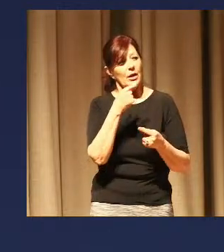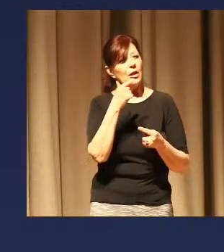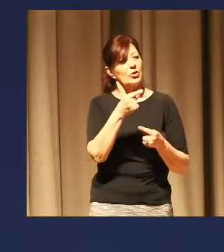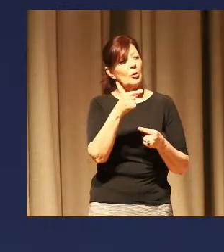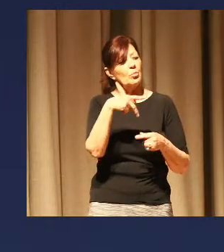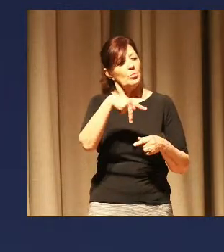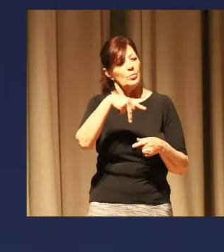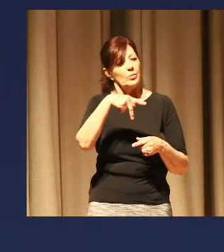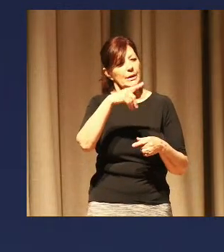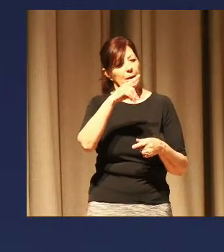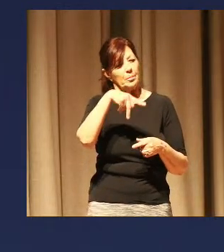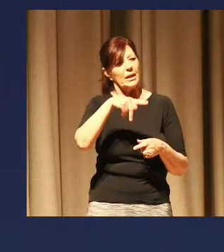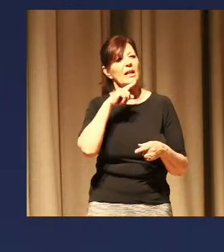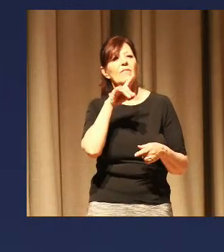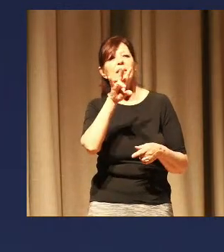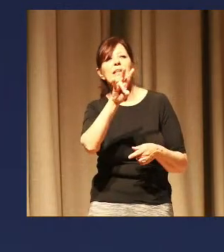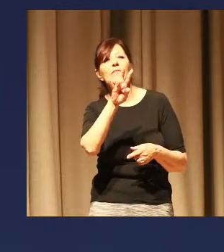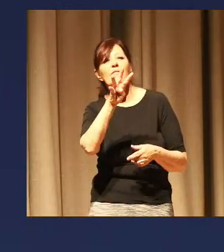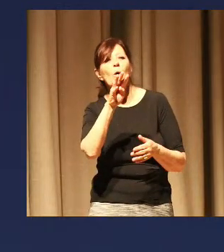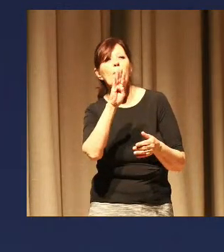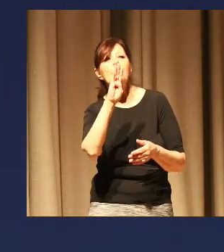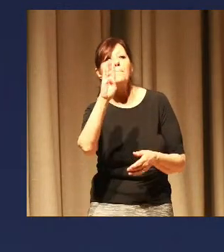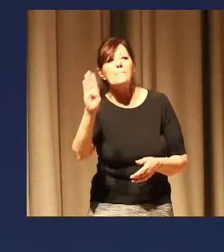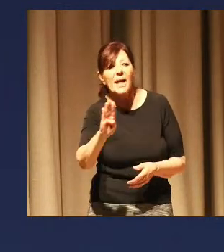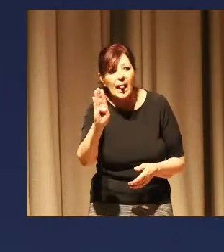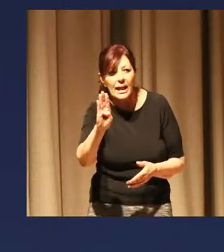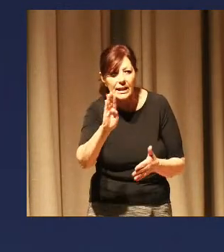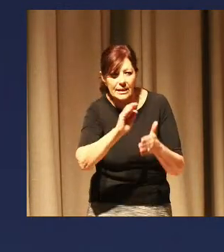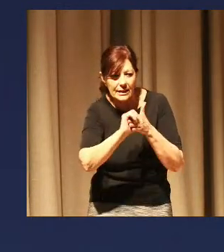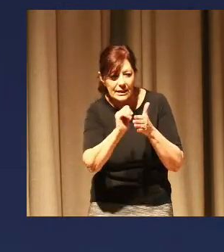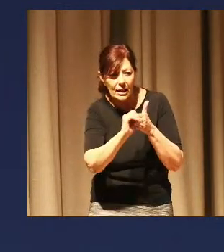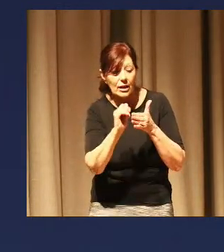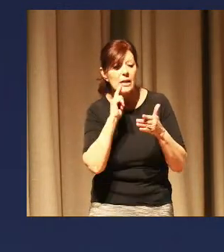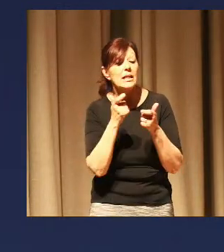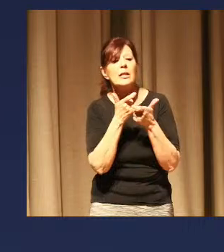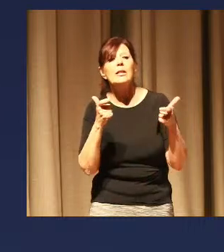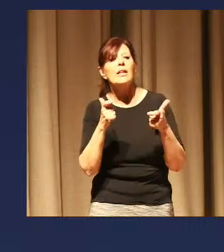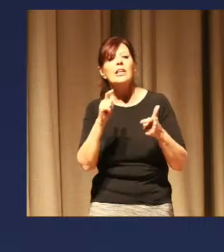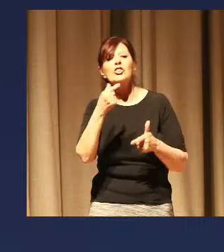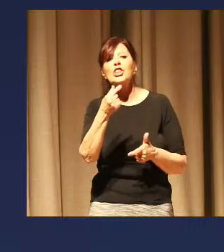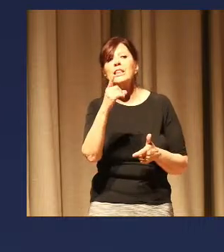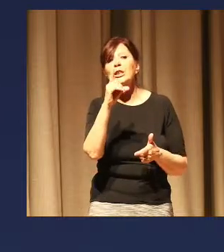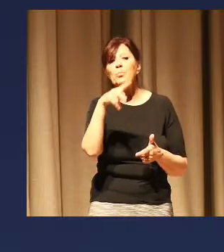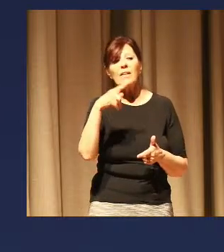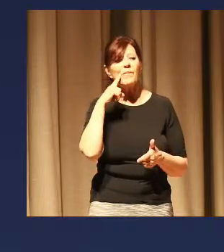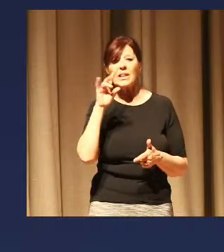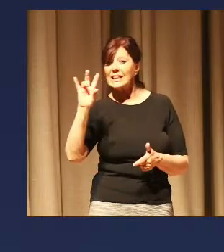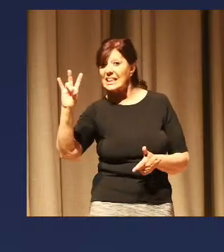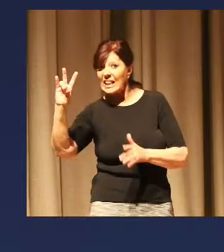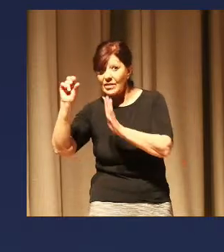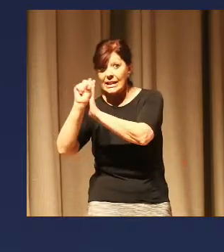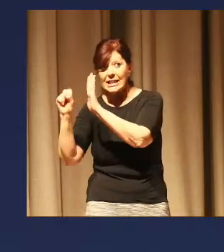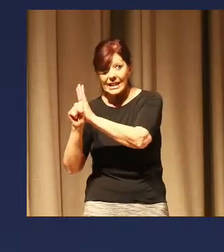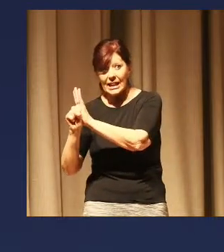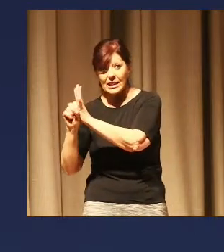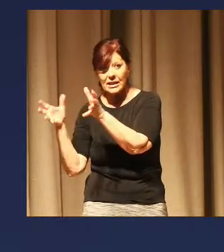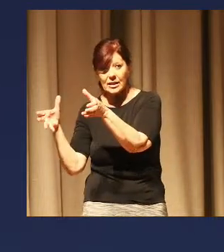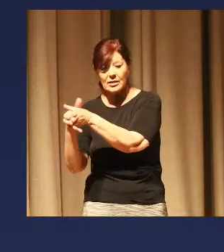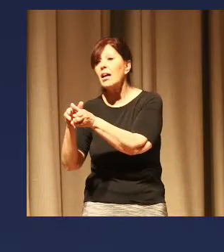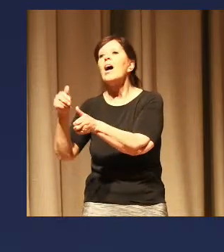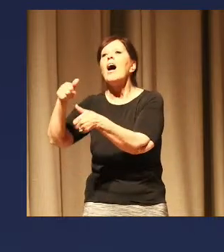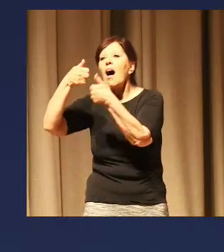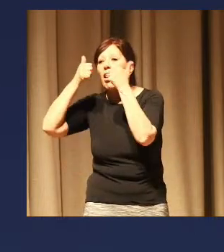of $74 billion. That is larger than the GDP for 7 states: